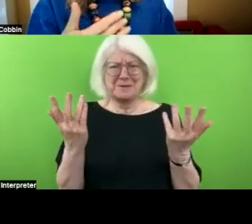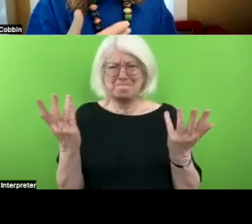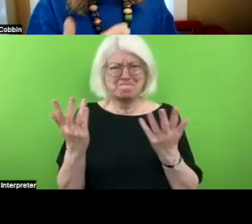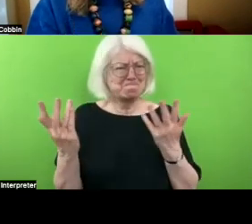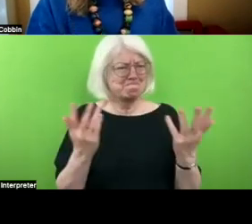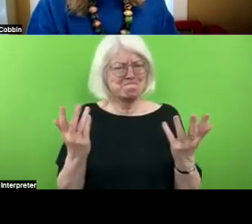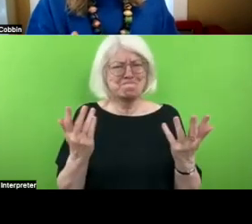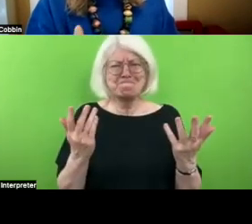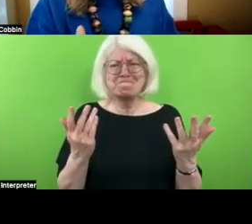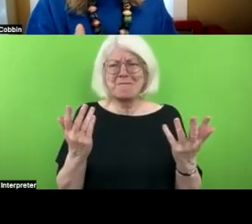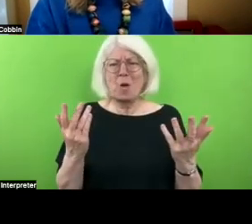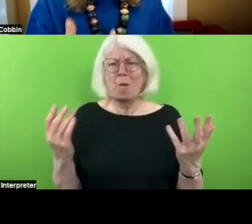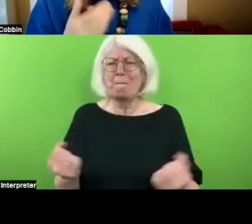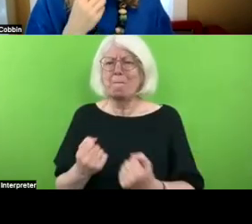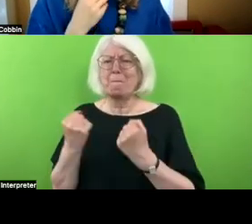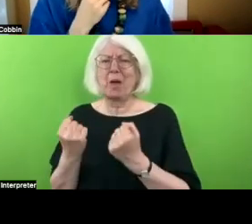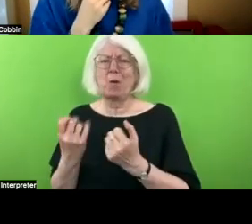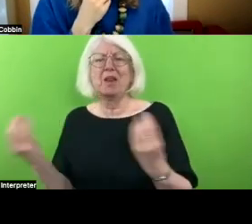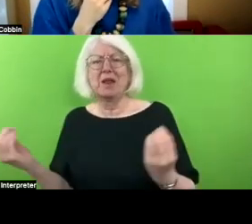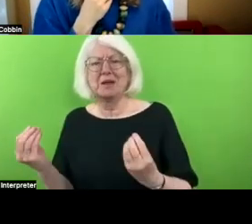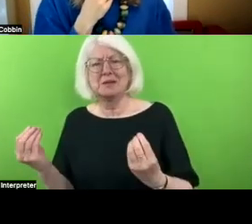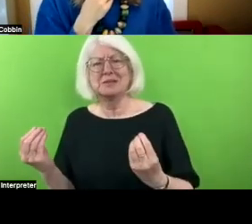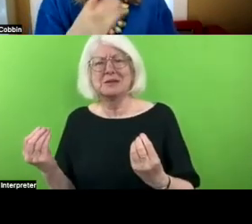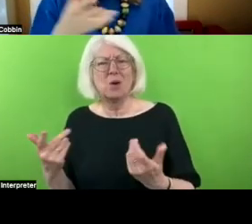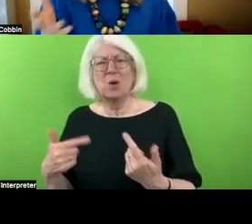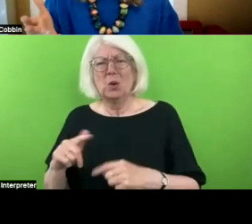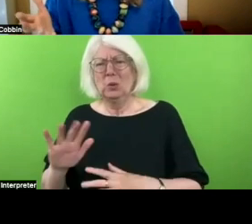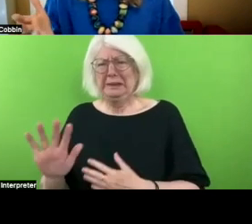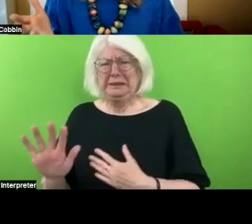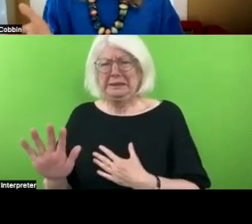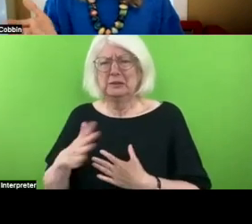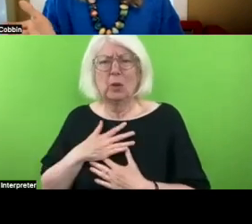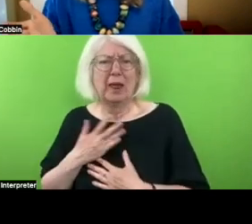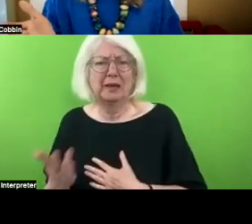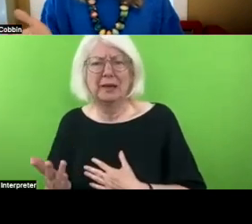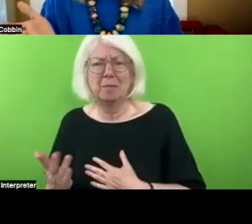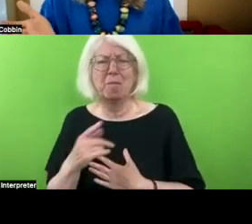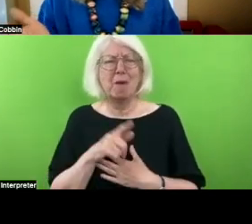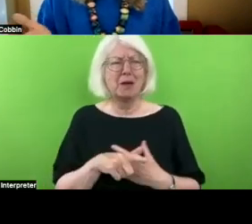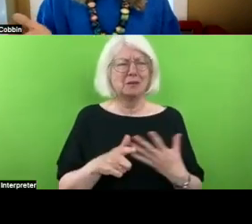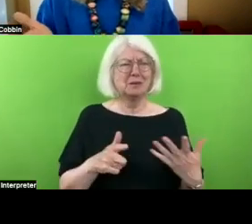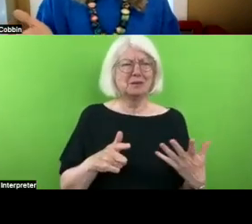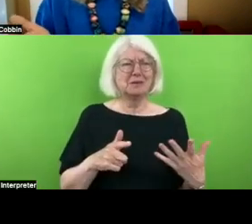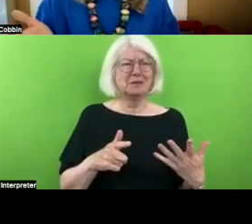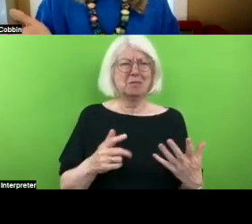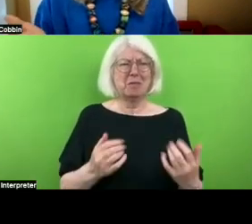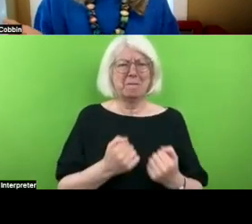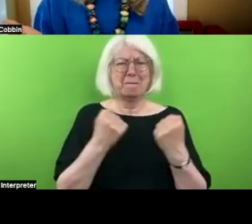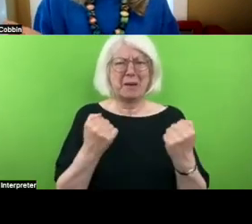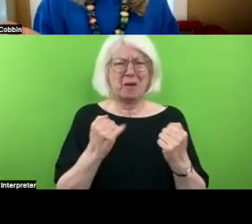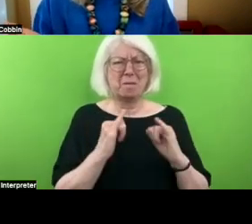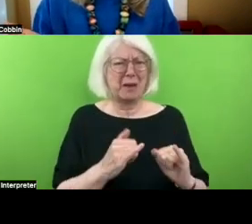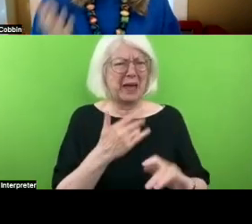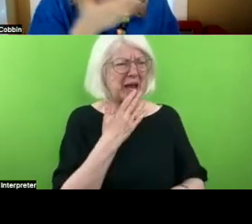saying that powerlessness is a thing that we abhor, and yet then wanting to say that power is bad and we shouldn't